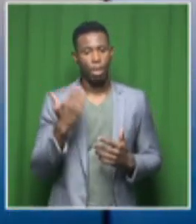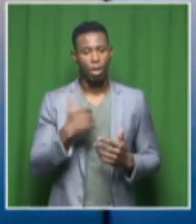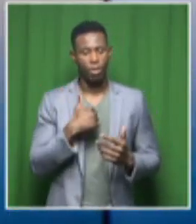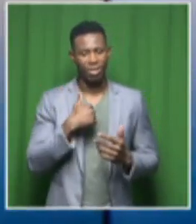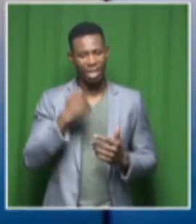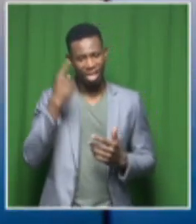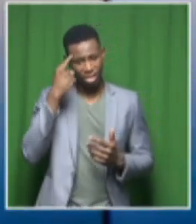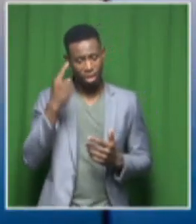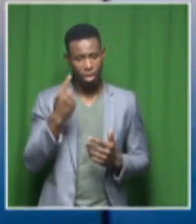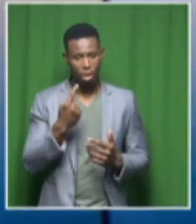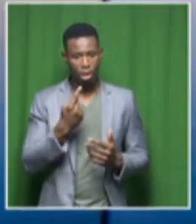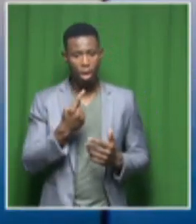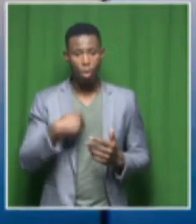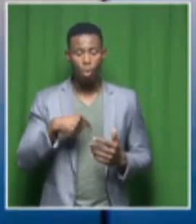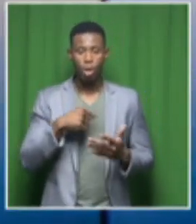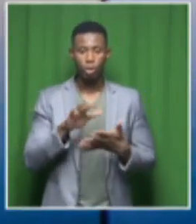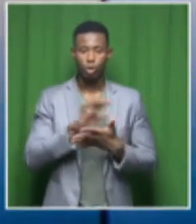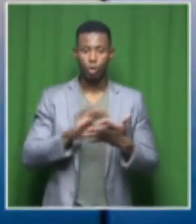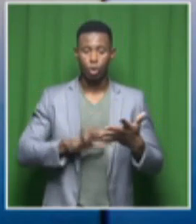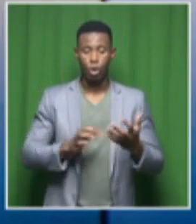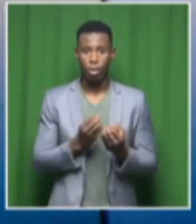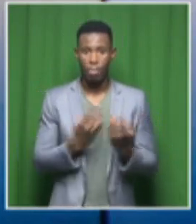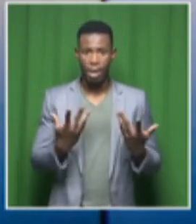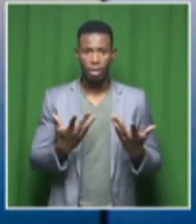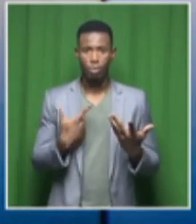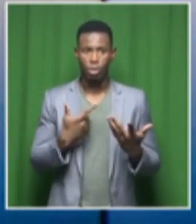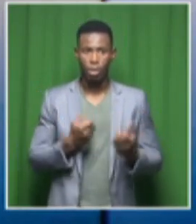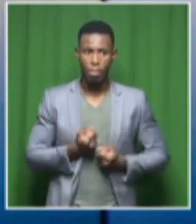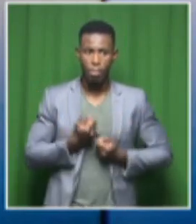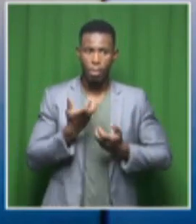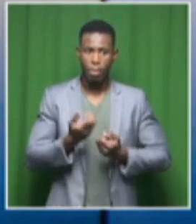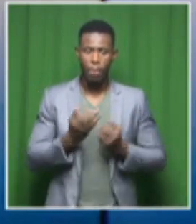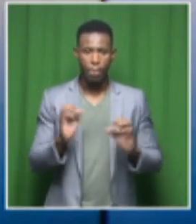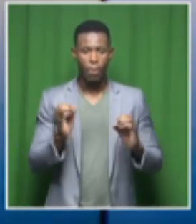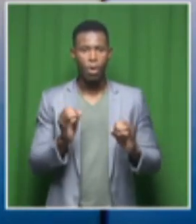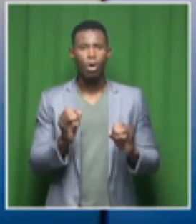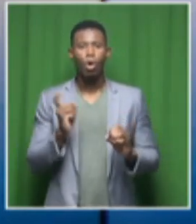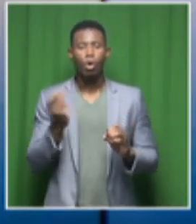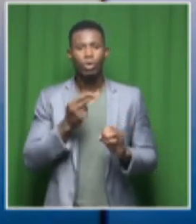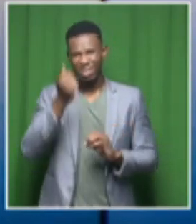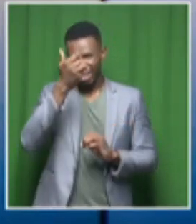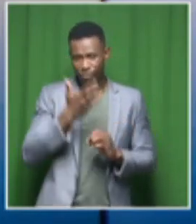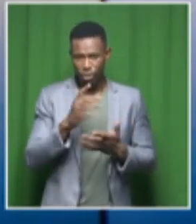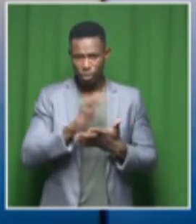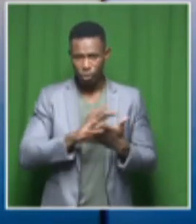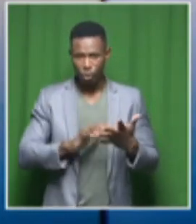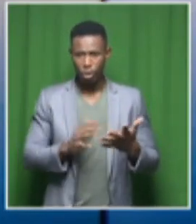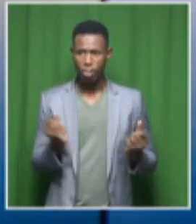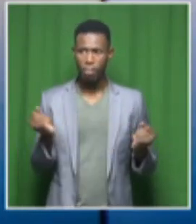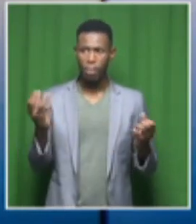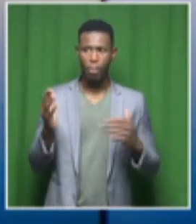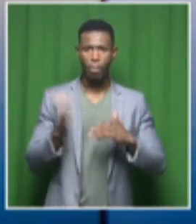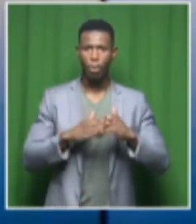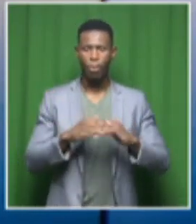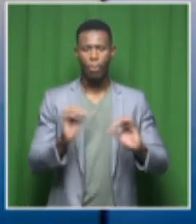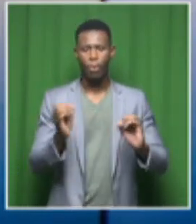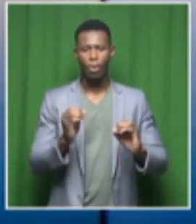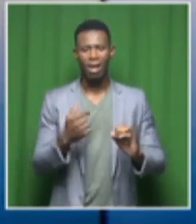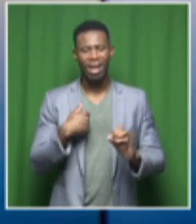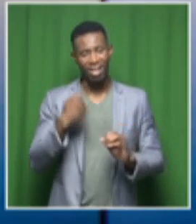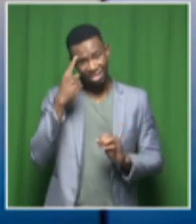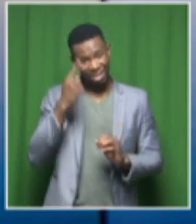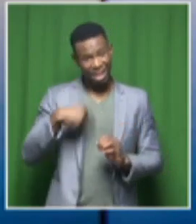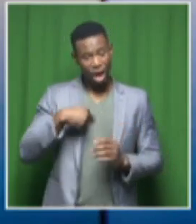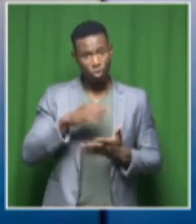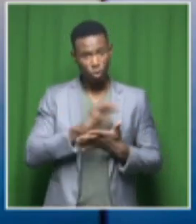we haven't told a lot of stories. We haven't drawn into African history like we should. As Africans, we have not even told, I think, 1% of our